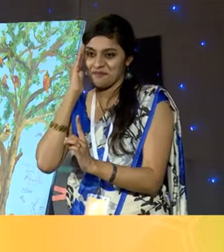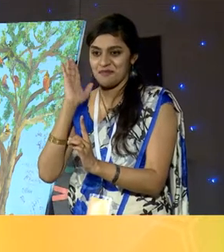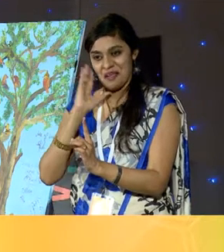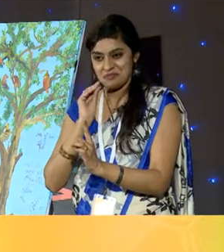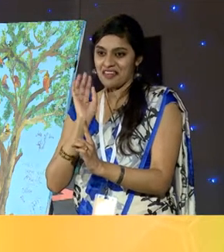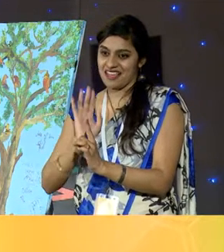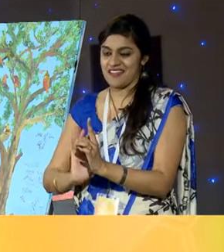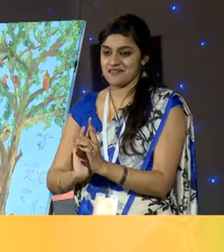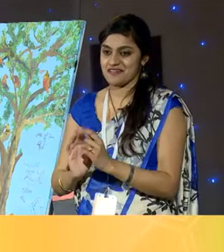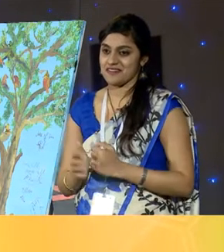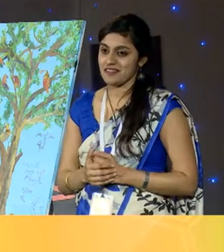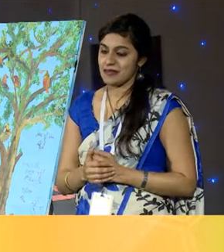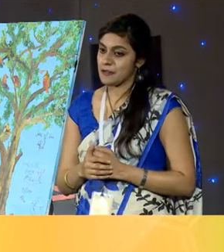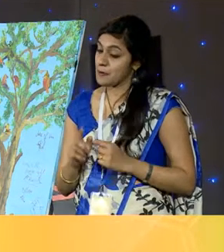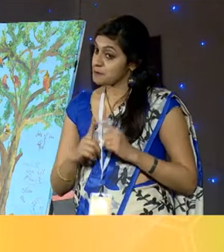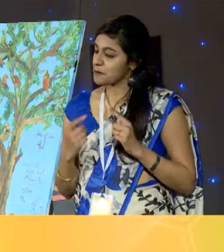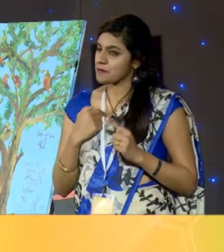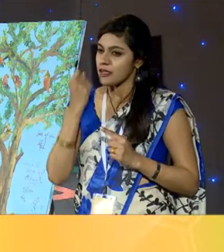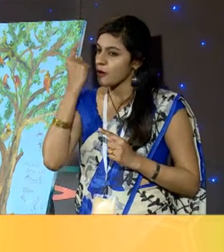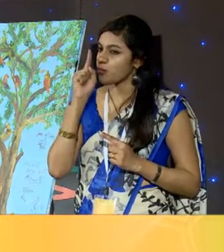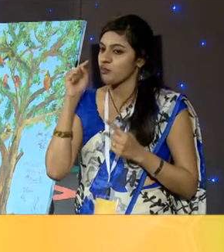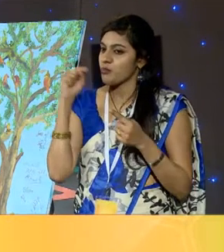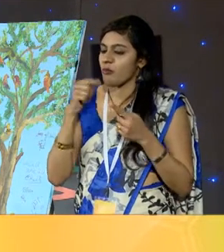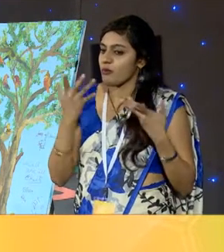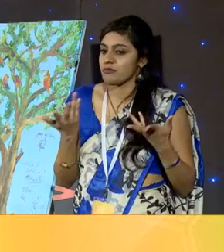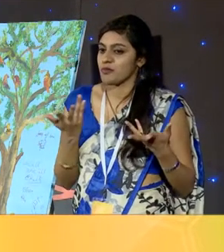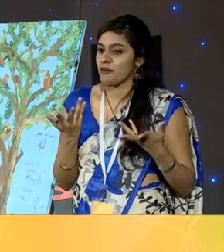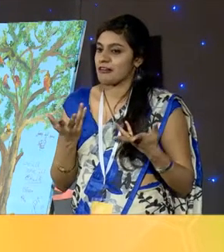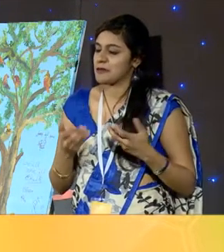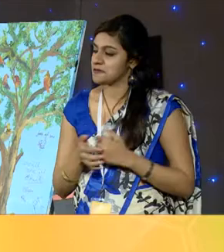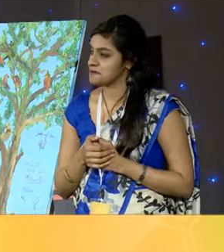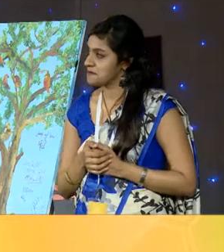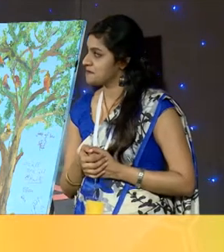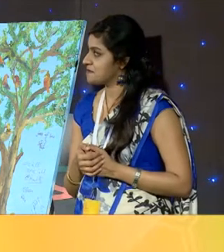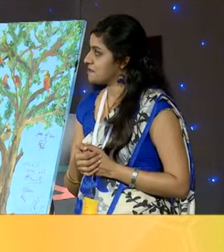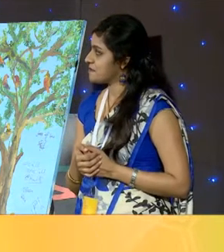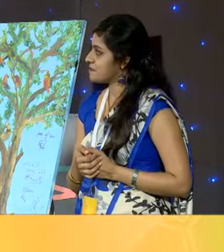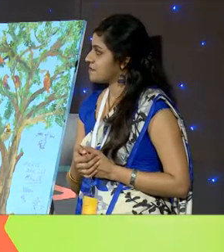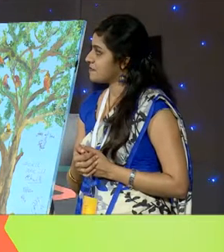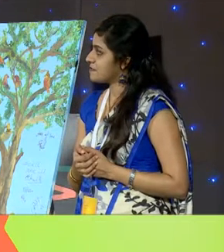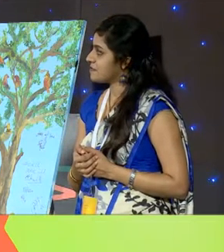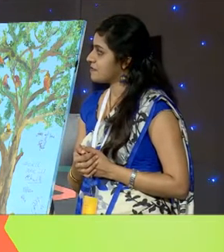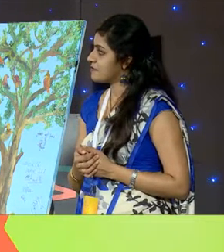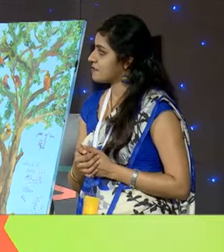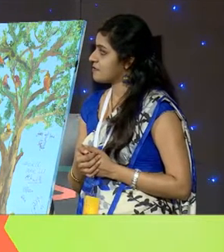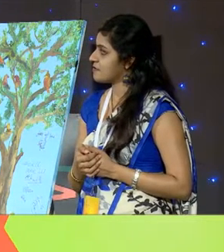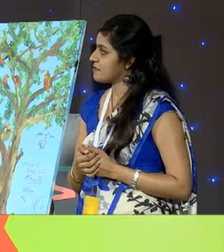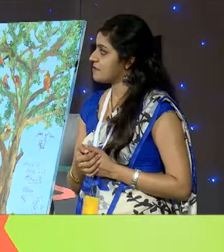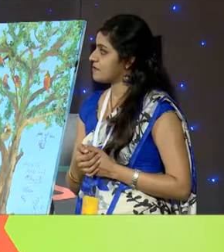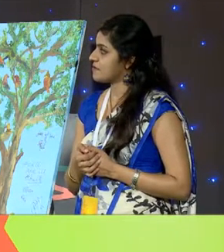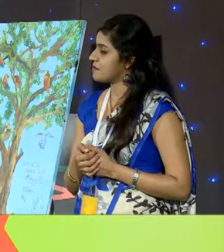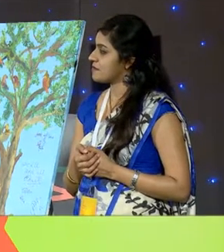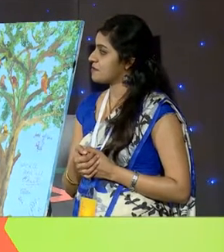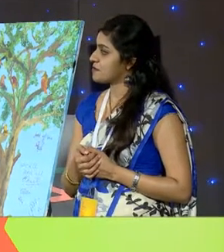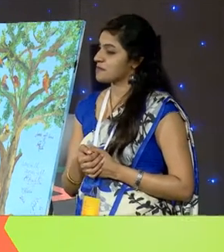what does it make me understand? It makes me understand that I've suddenly become an insider from an outsider.